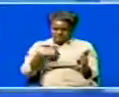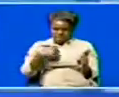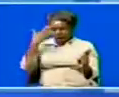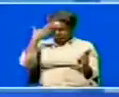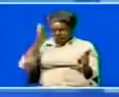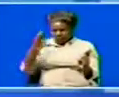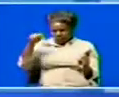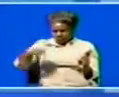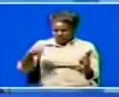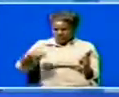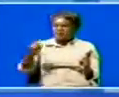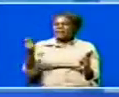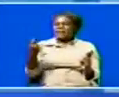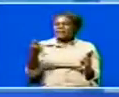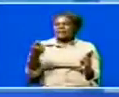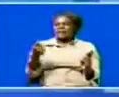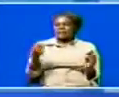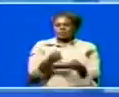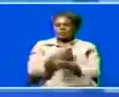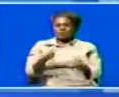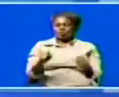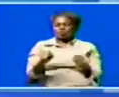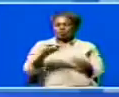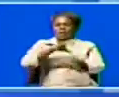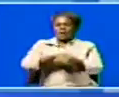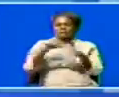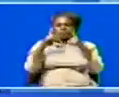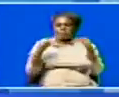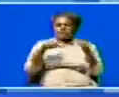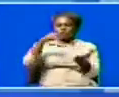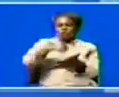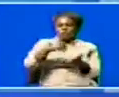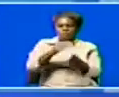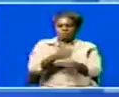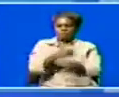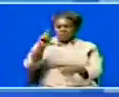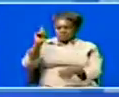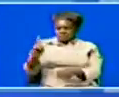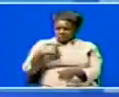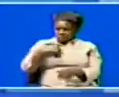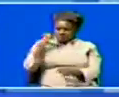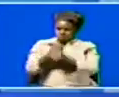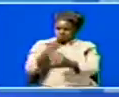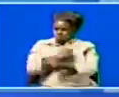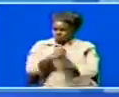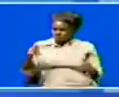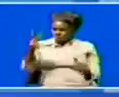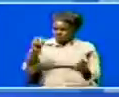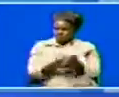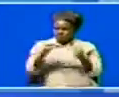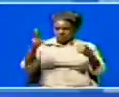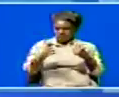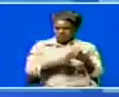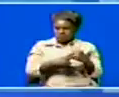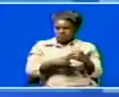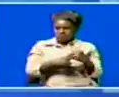of what's going on in society not to take some of those messages and put it in the music. Mm-hmm. I think that one of the things that I did very well in 2017 was to be able